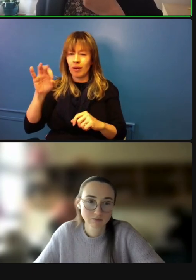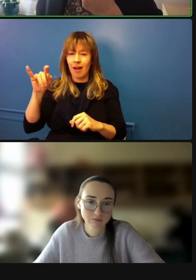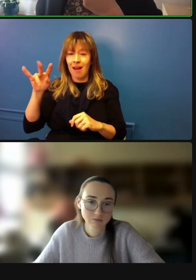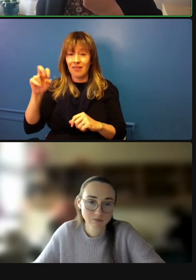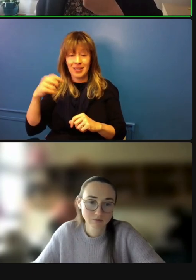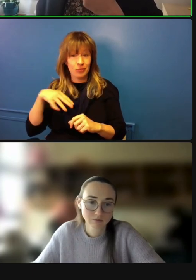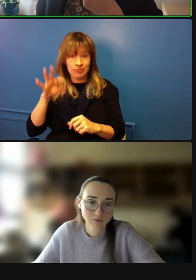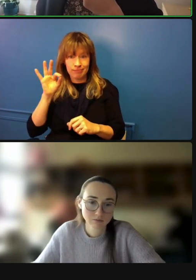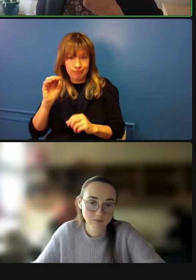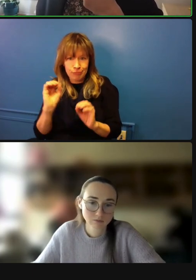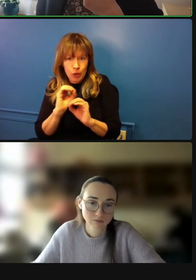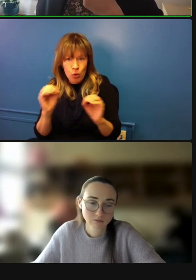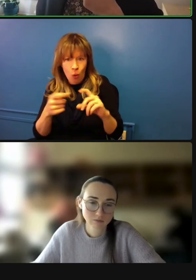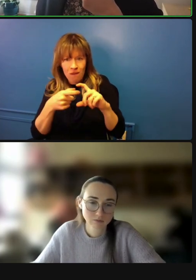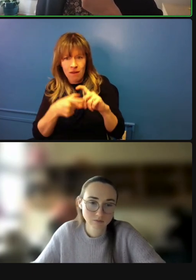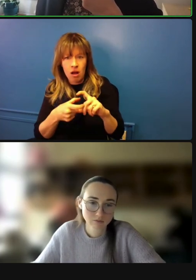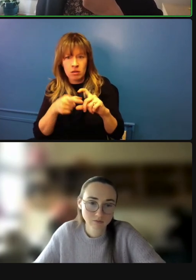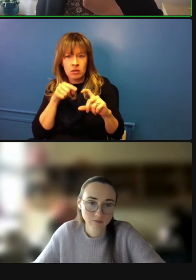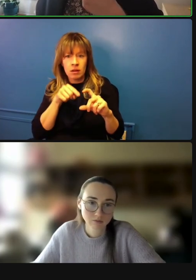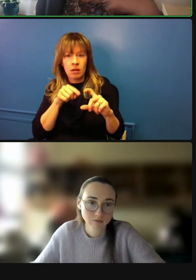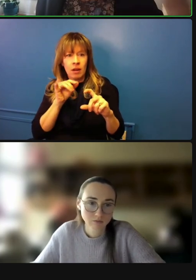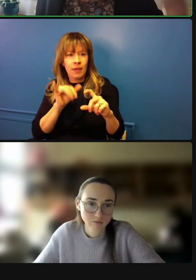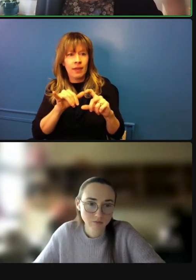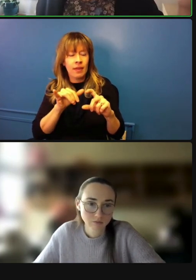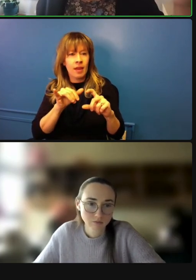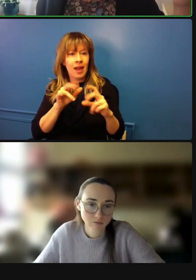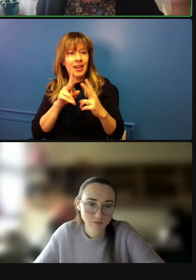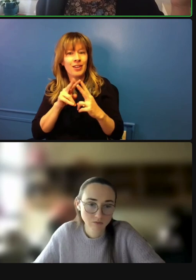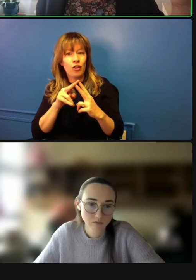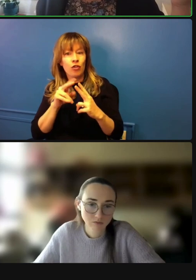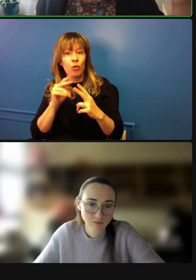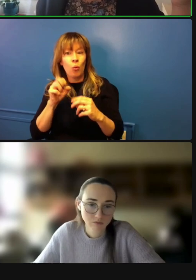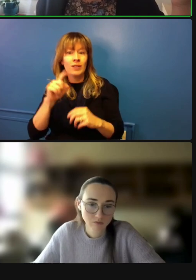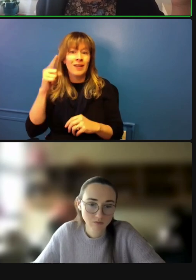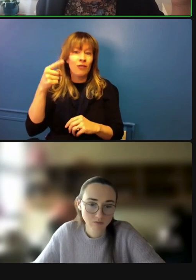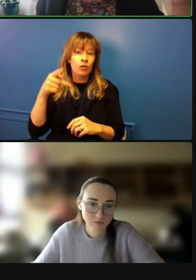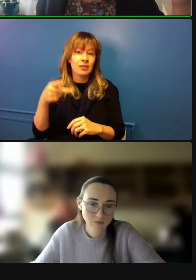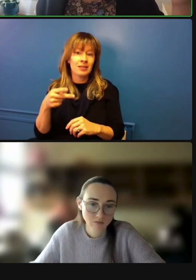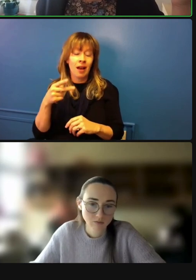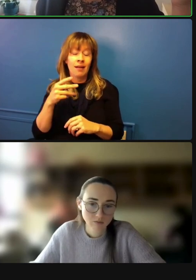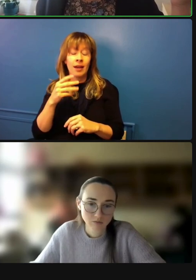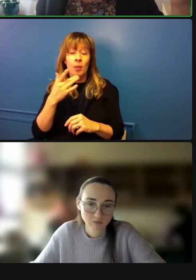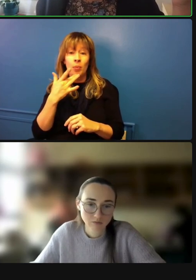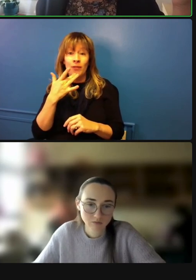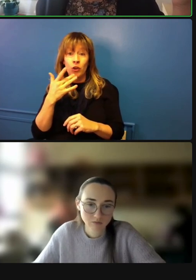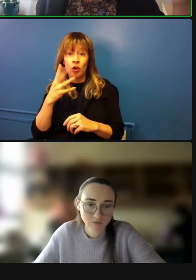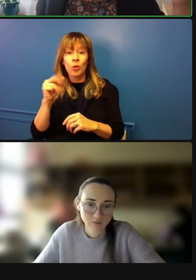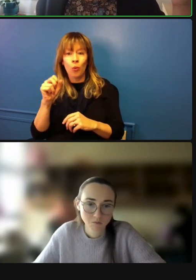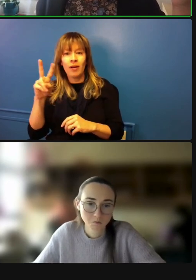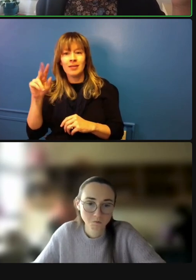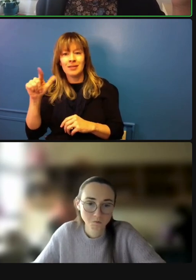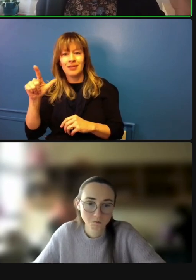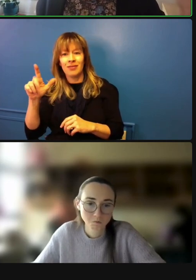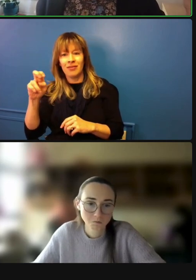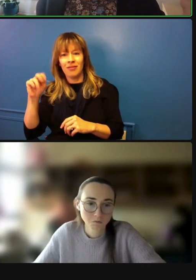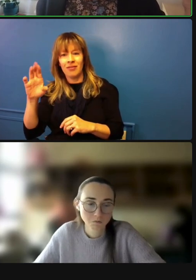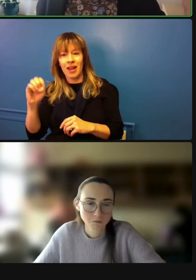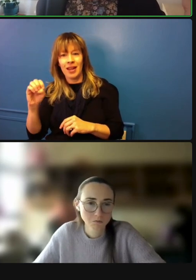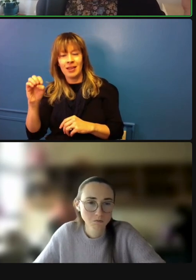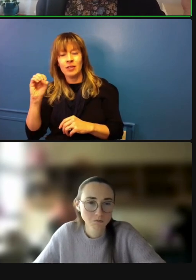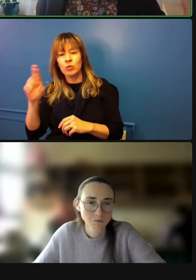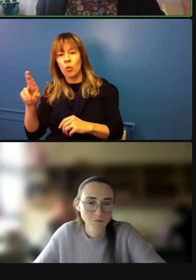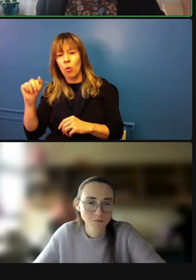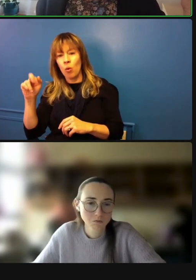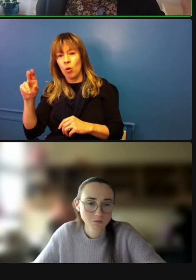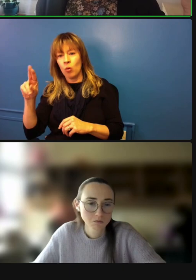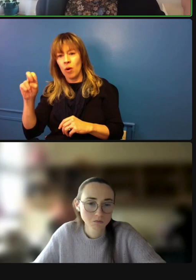see any voxels whose either first or second preferred feature was valence and arousal. This could be for a lot